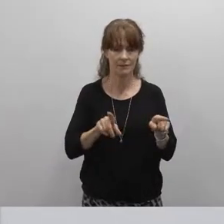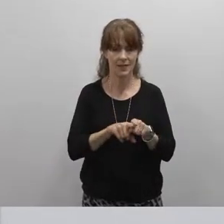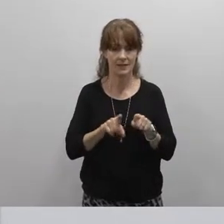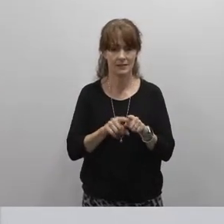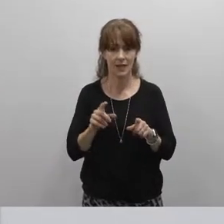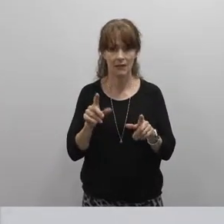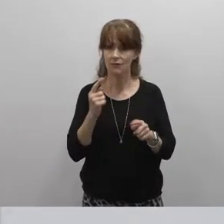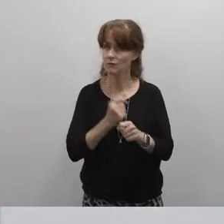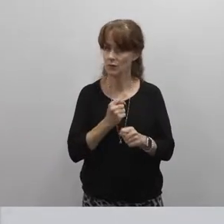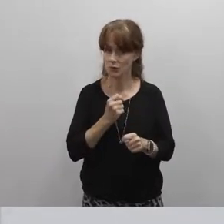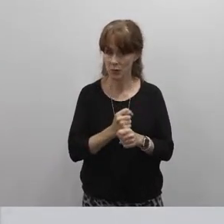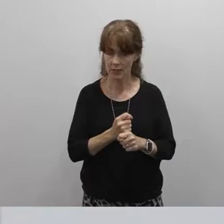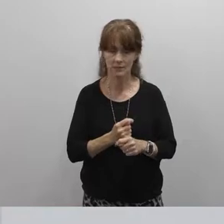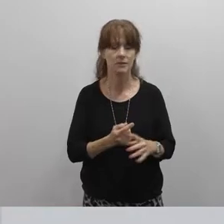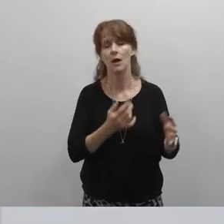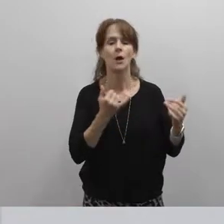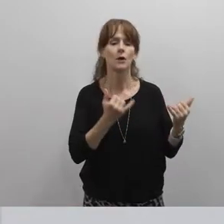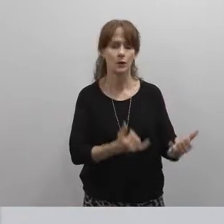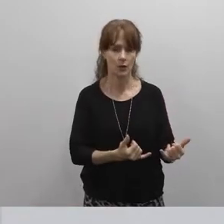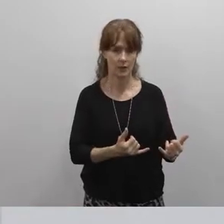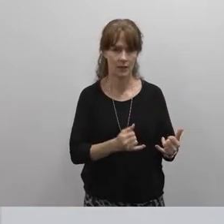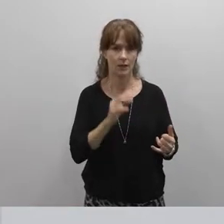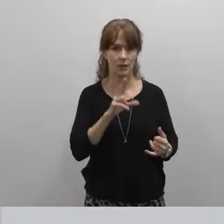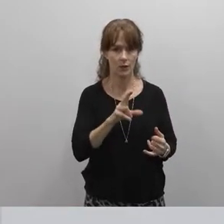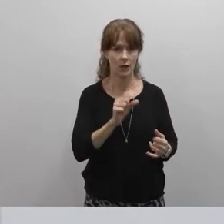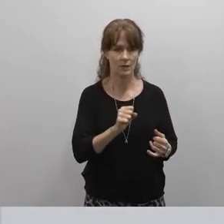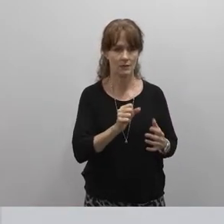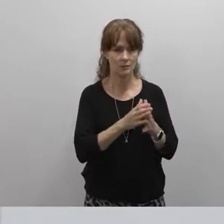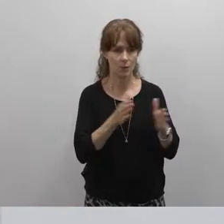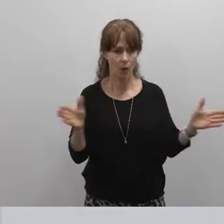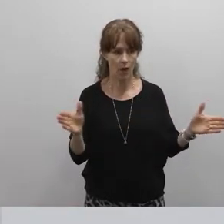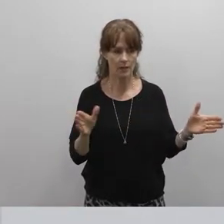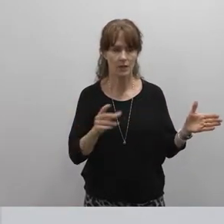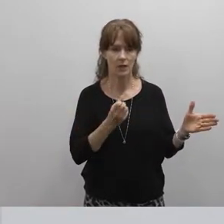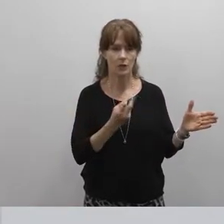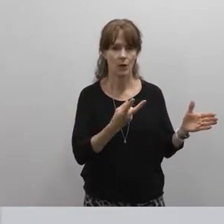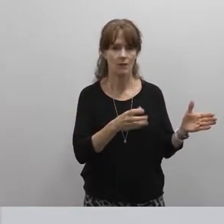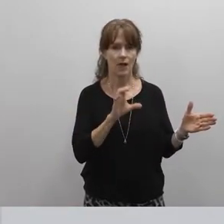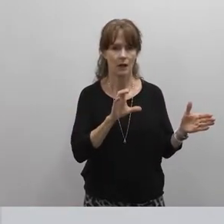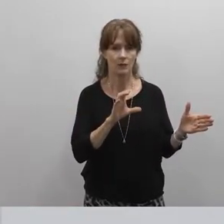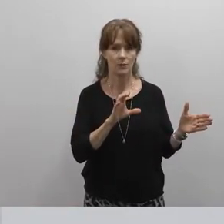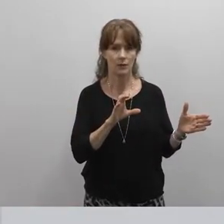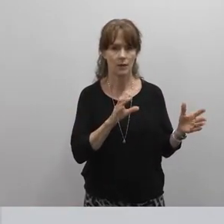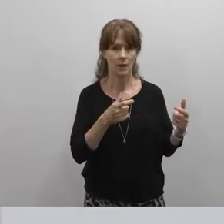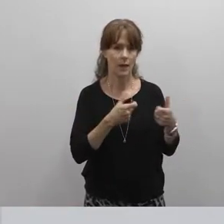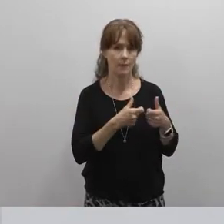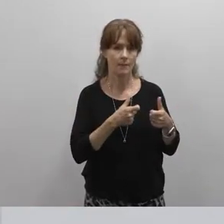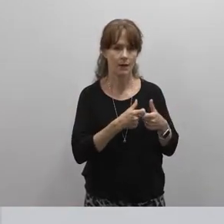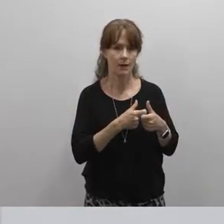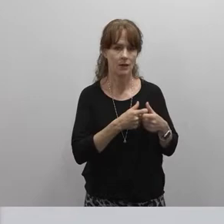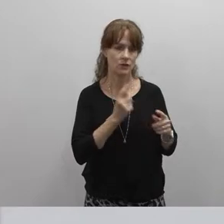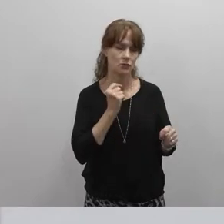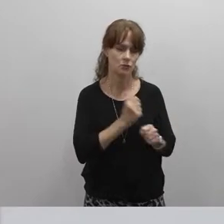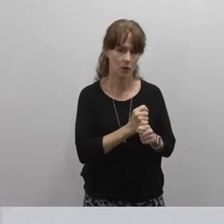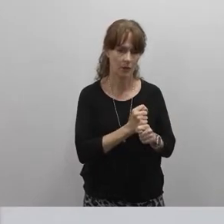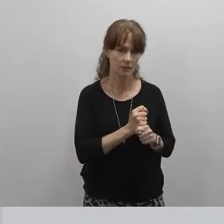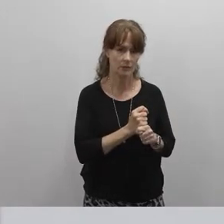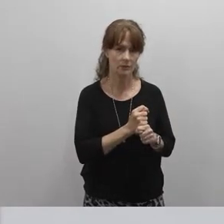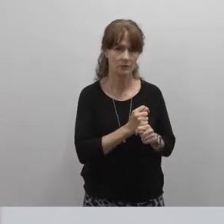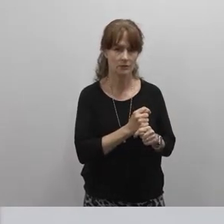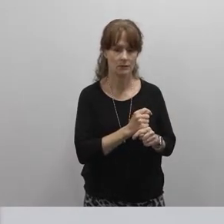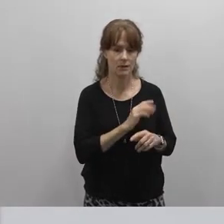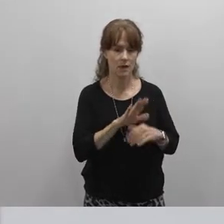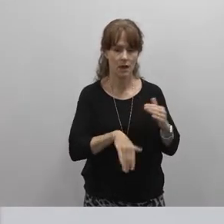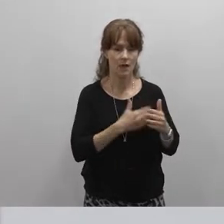to trucks. Currently, United States-wide, there are only 1,200 battery-powered electric trucks on the road of